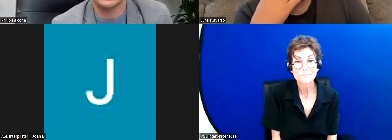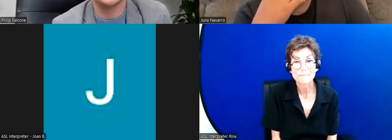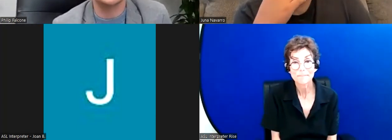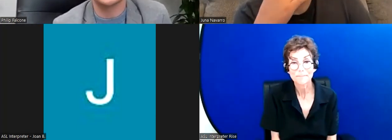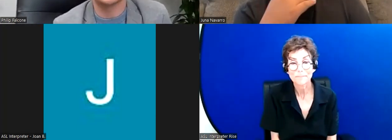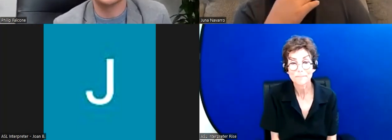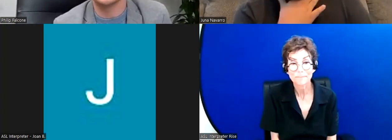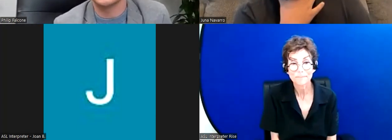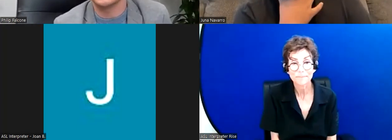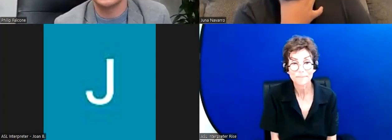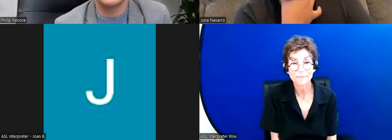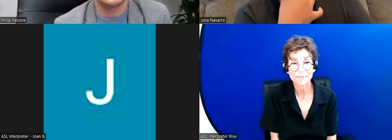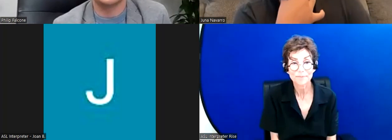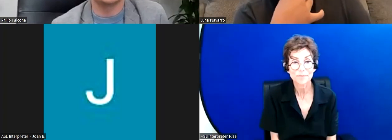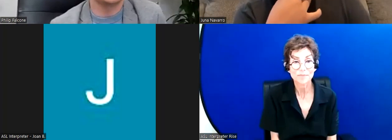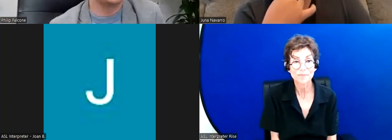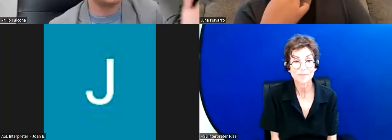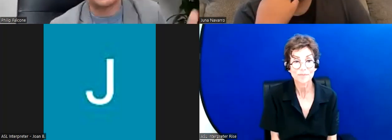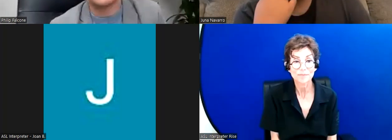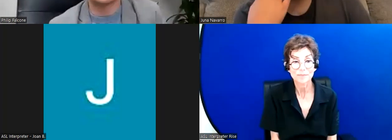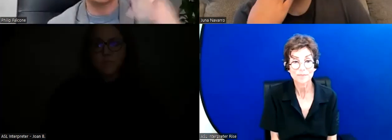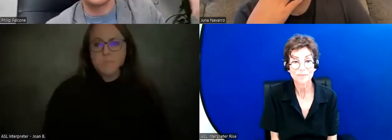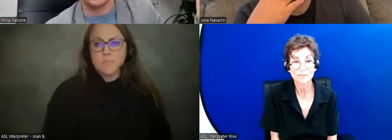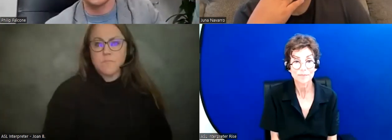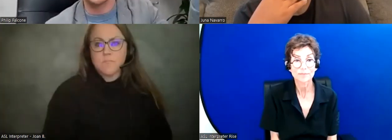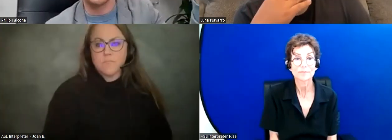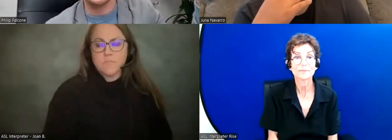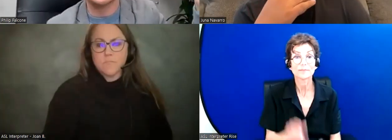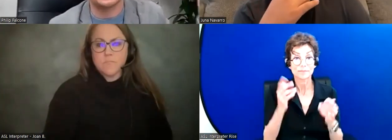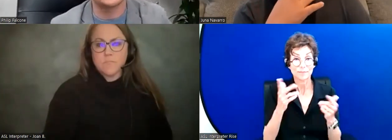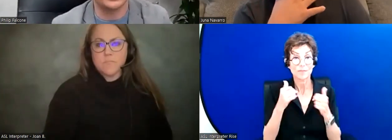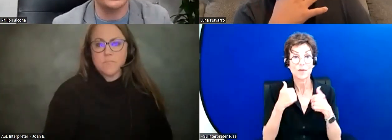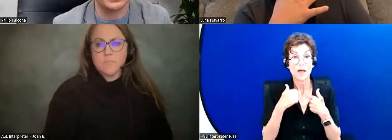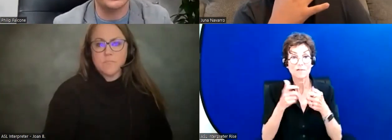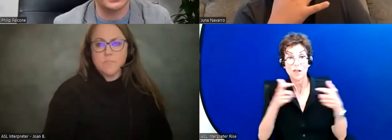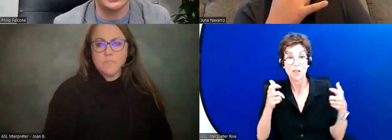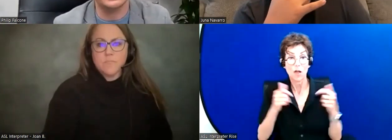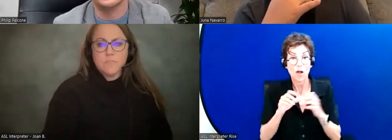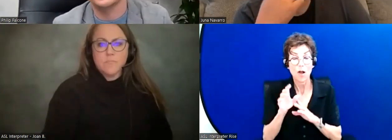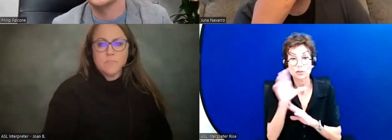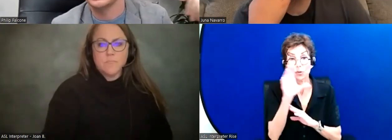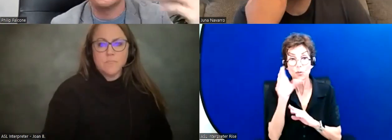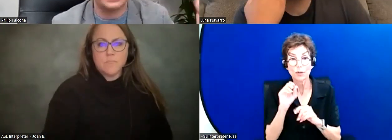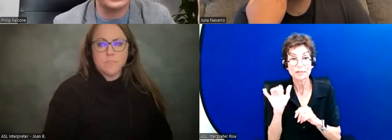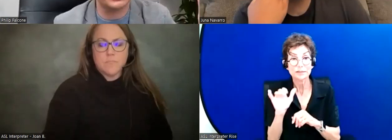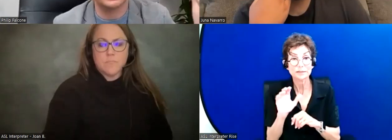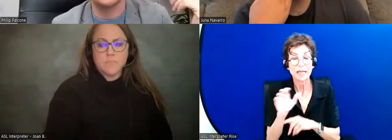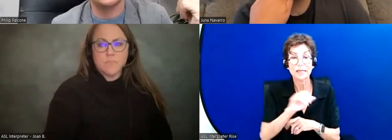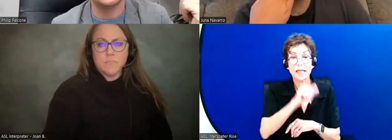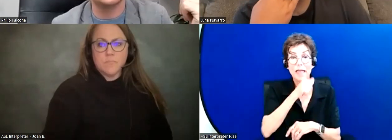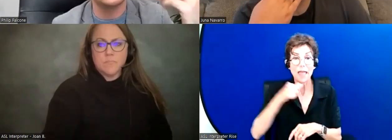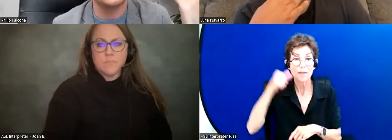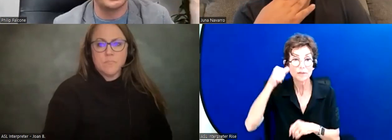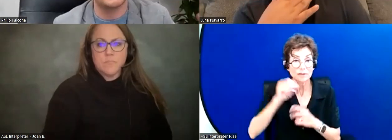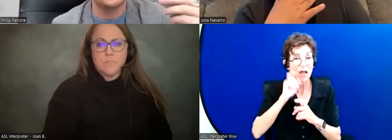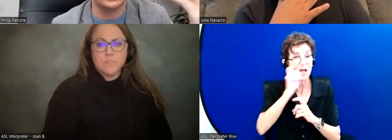love art and are interested. I mean, we were getting and then you have large corporations like Amazon was giving money. Banks were,